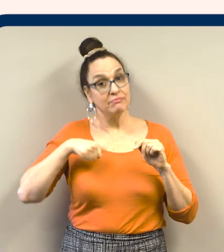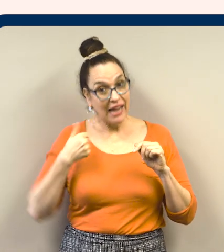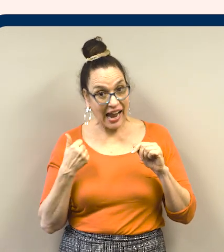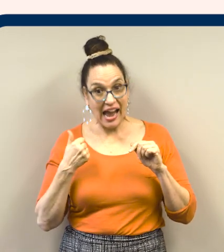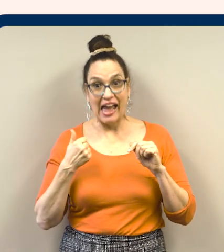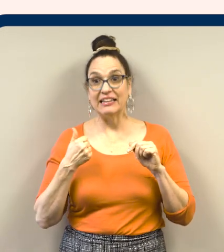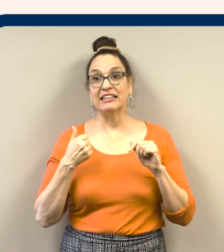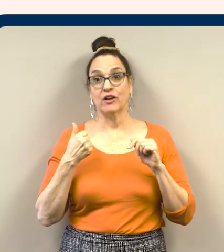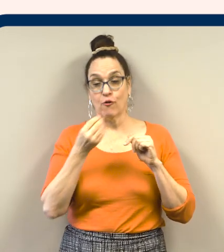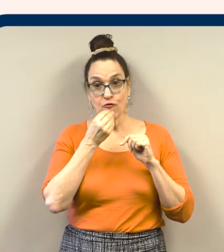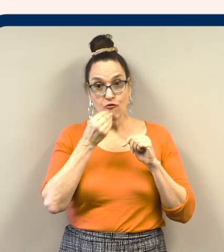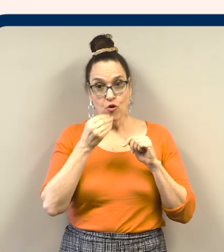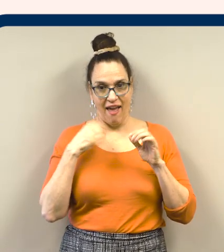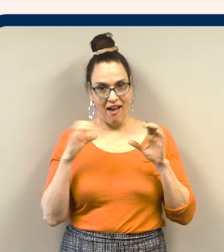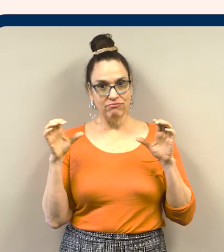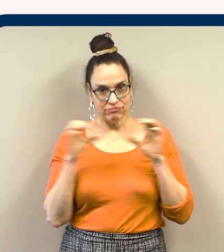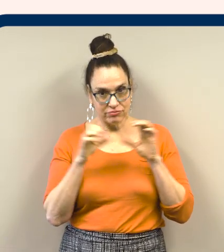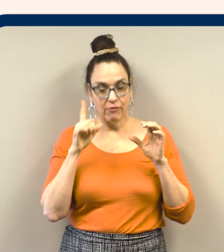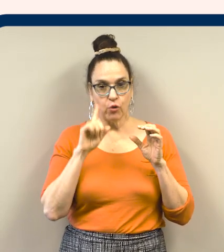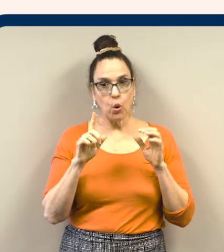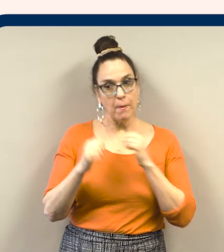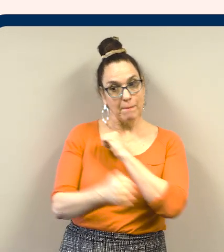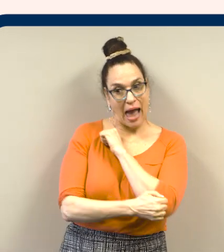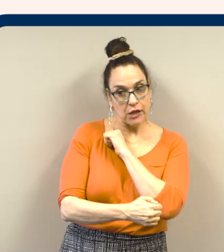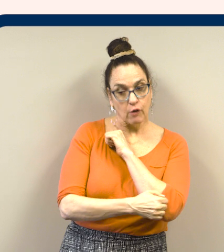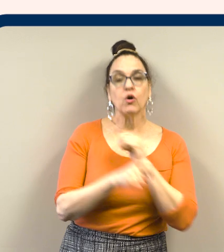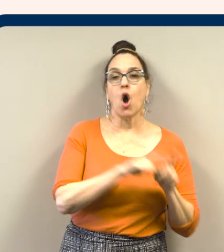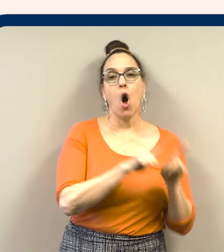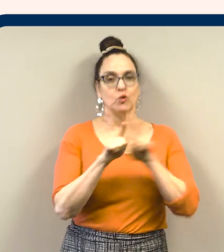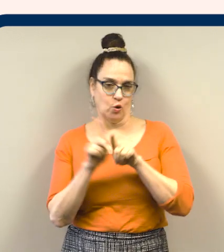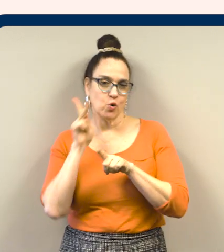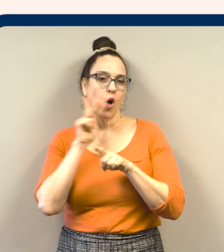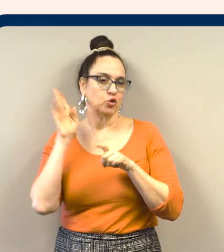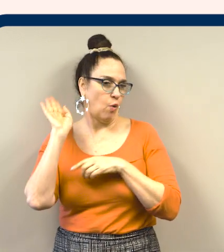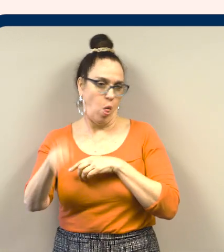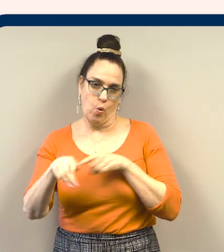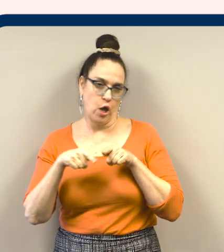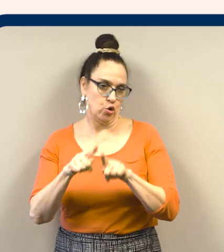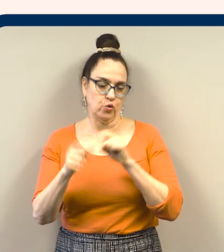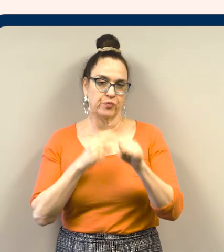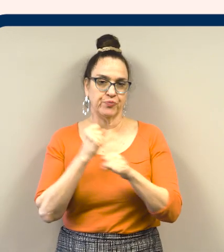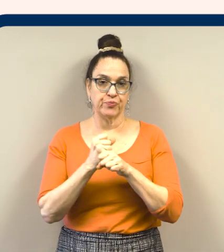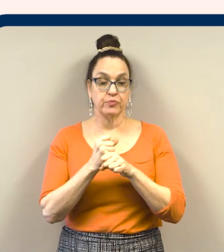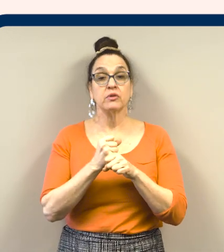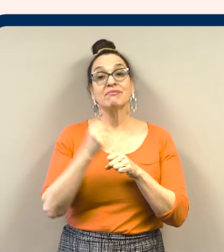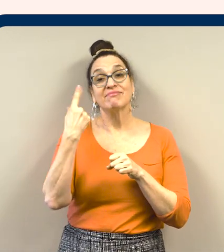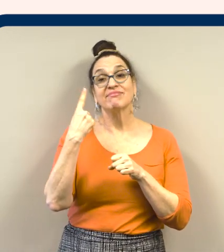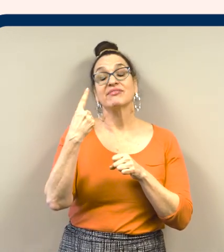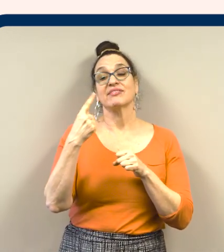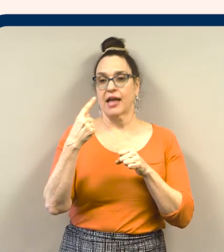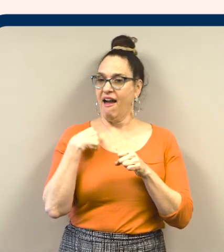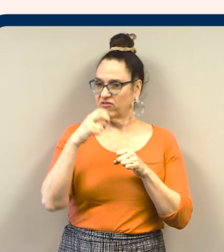However, any product that is certified kosher for Passover is always kosher the rest of the year. Because